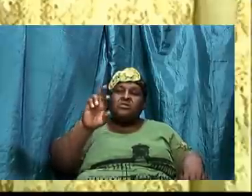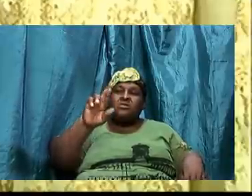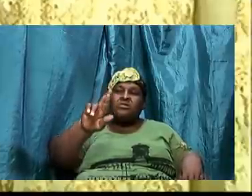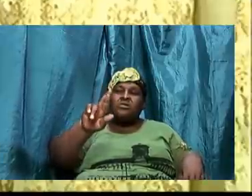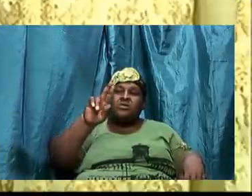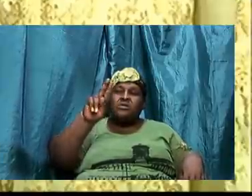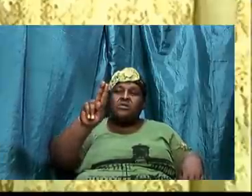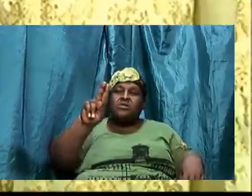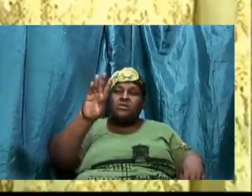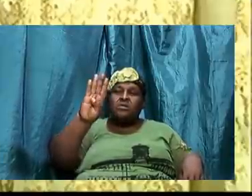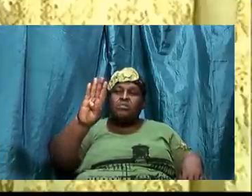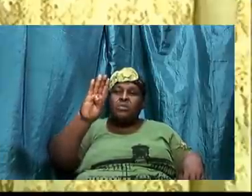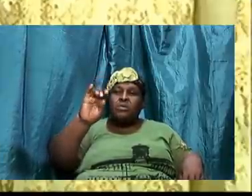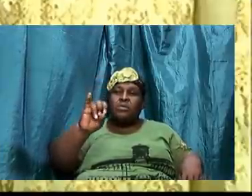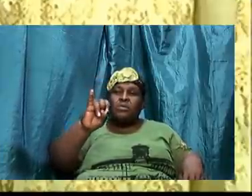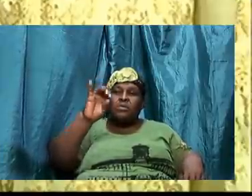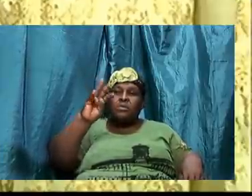3,